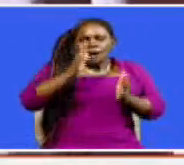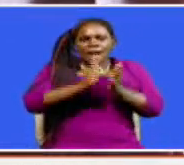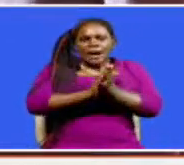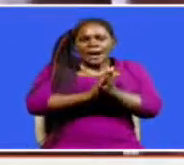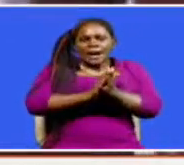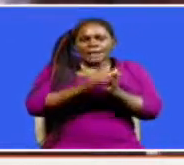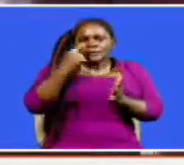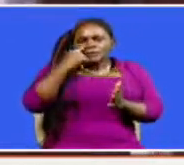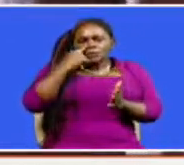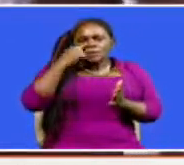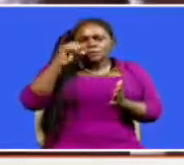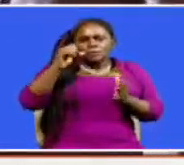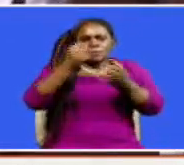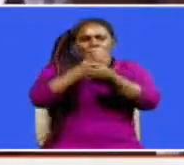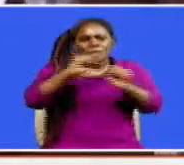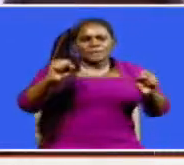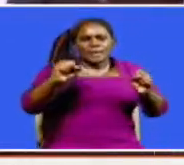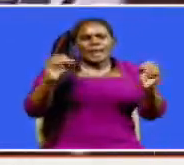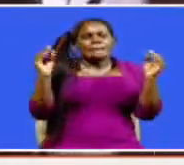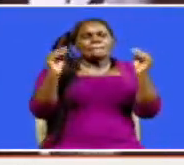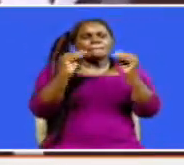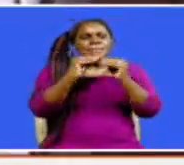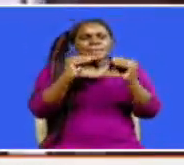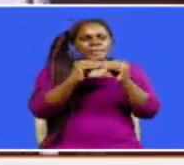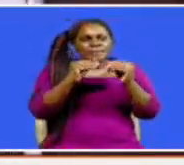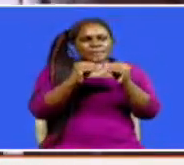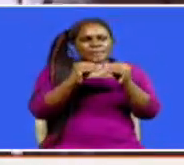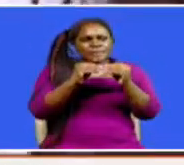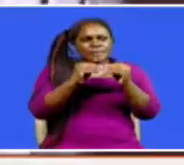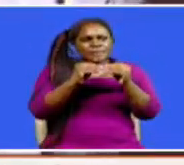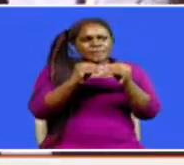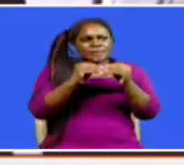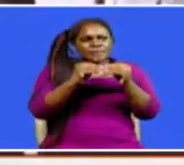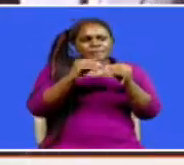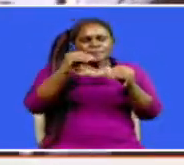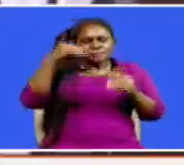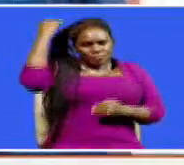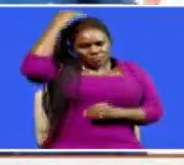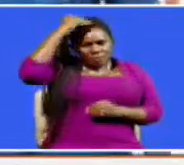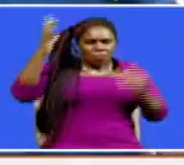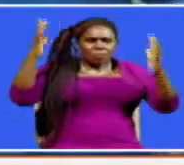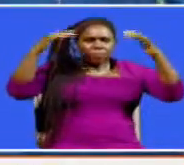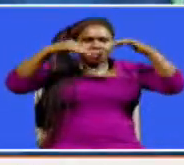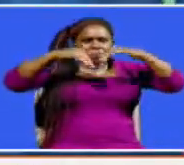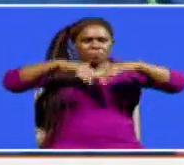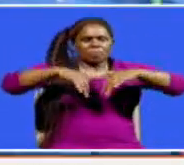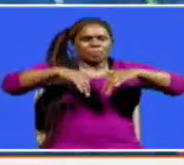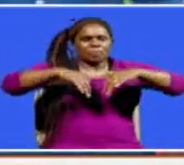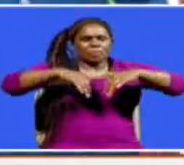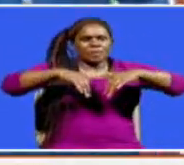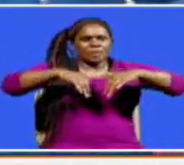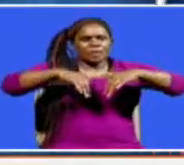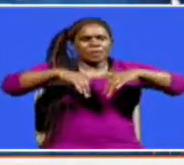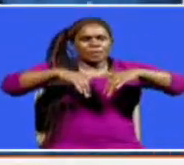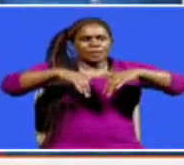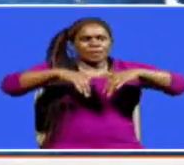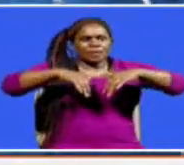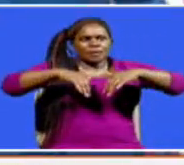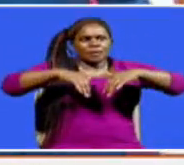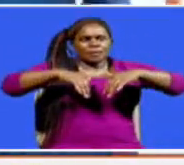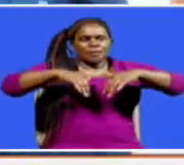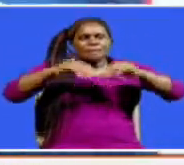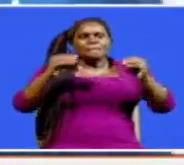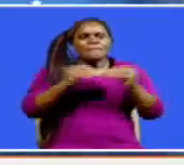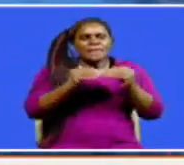General al-Burhan briefly met on the sidelines of the Saudi Africa summit in Riyadh, Saudi Arabia, a